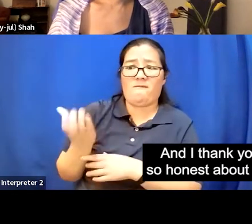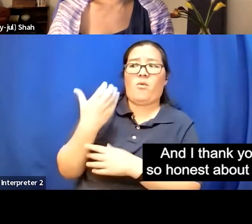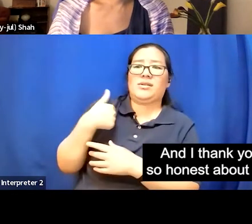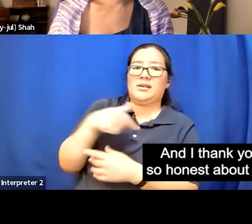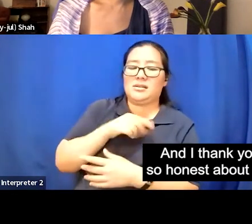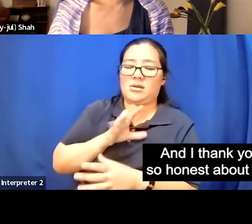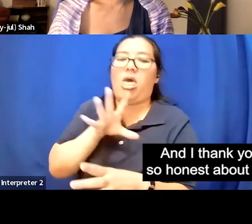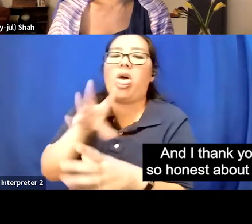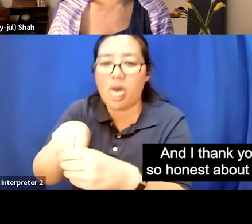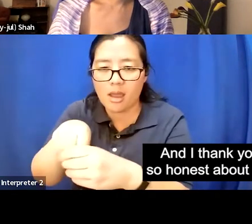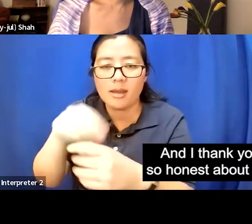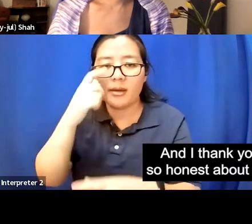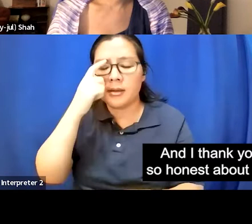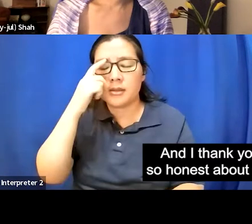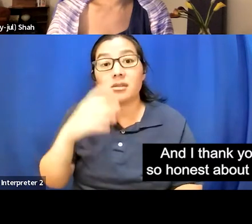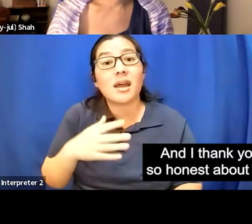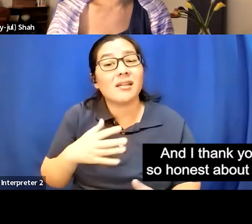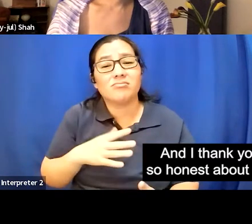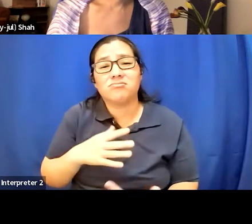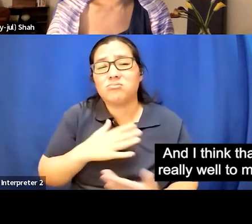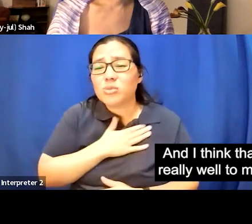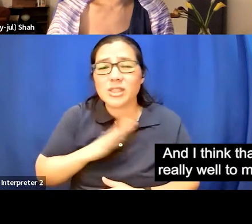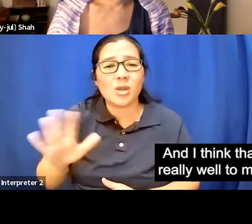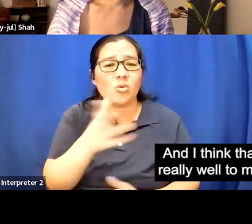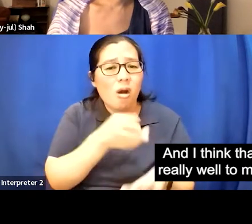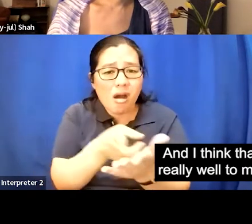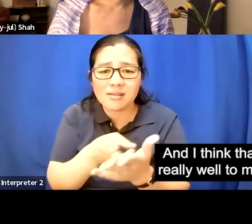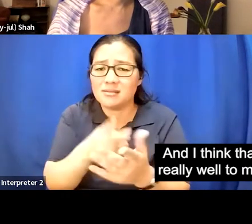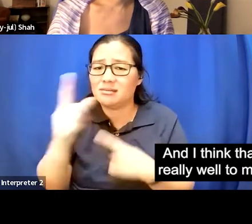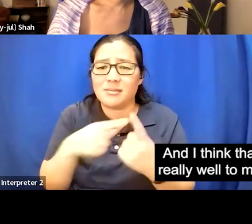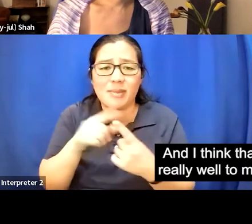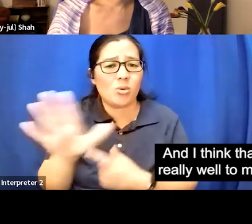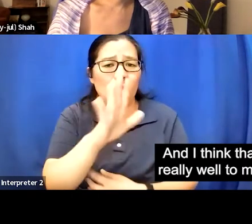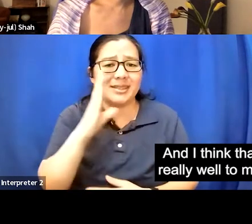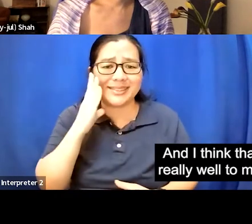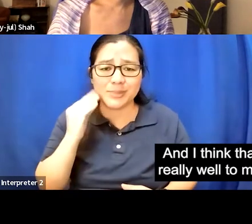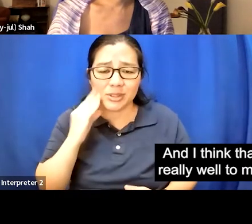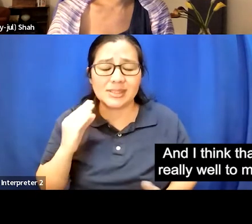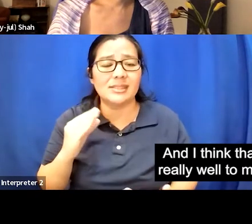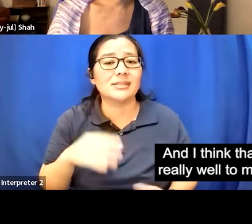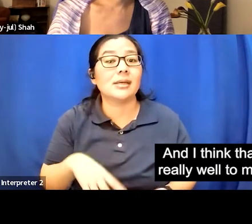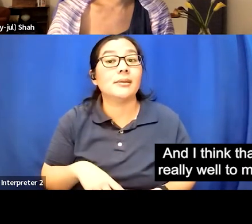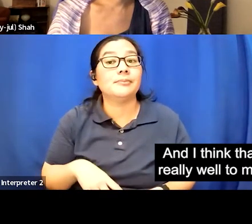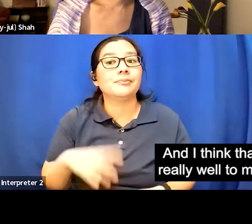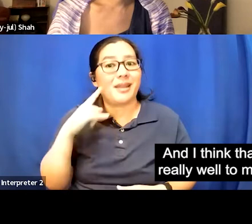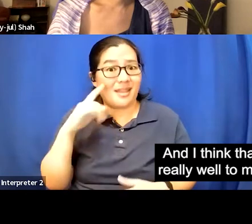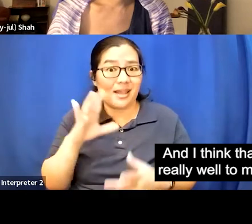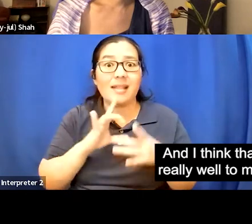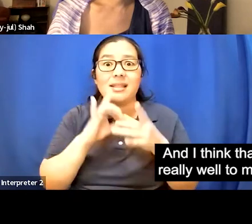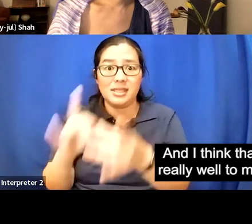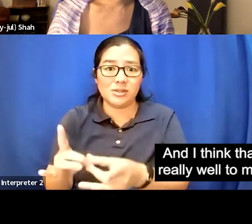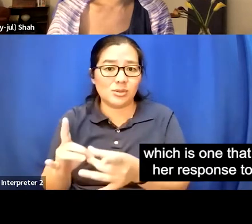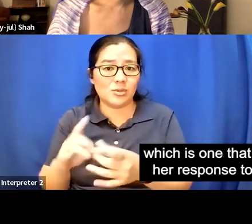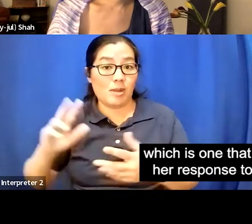And I thank you both for being so honest about your experiences. And I think that actually leads really well to my